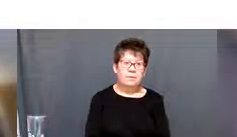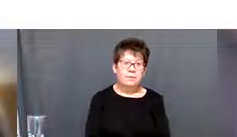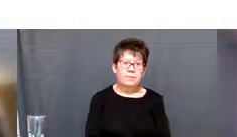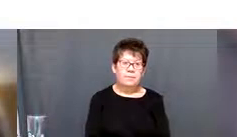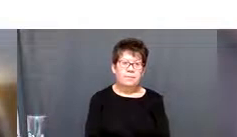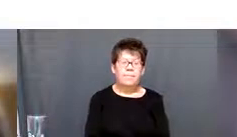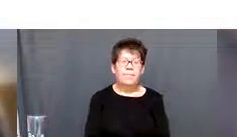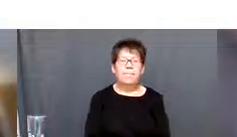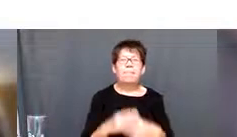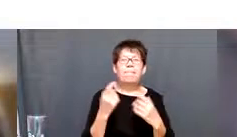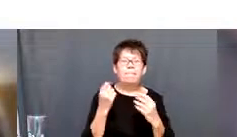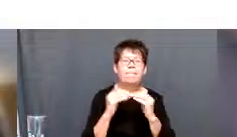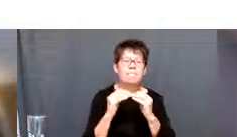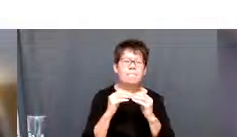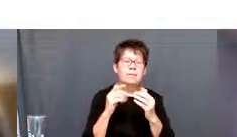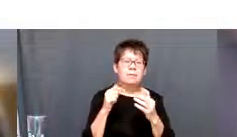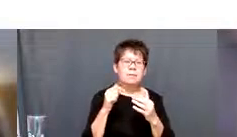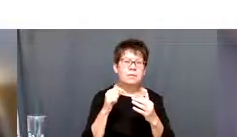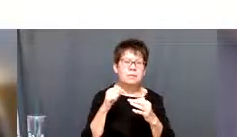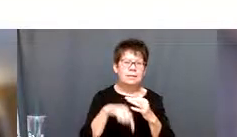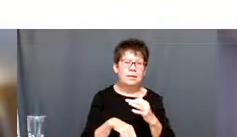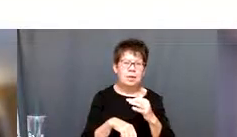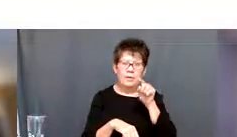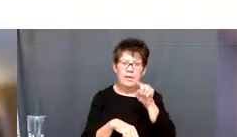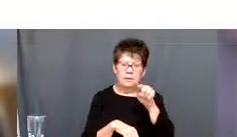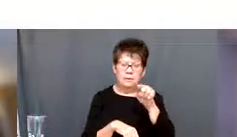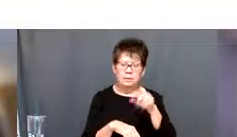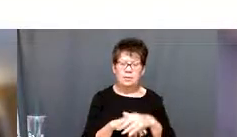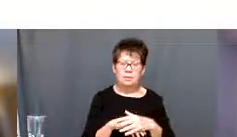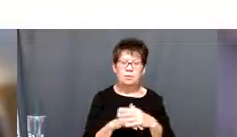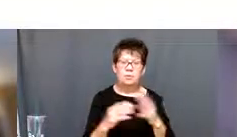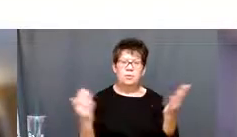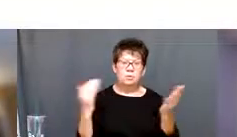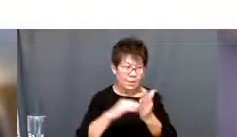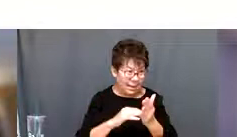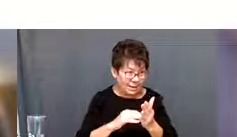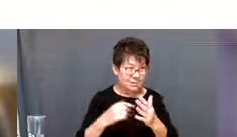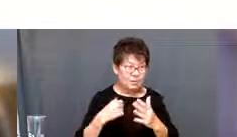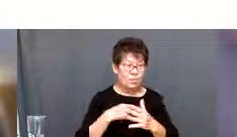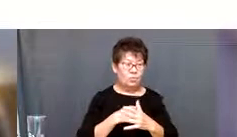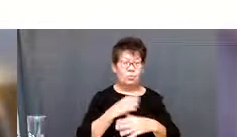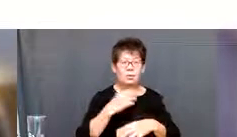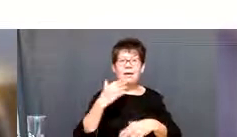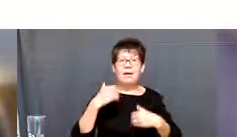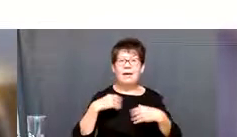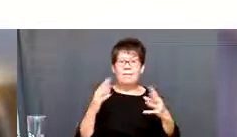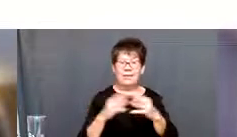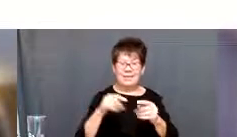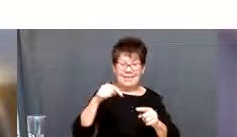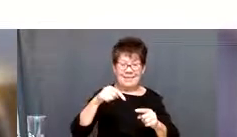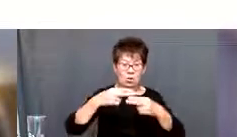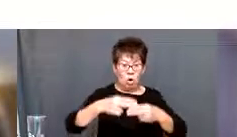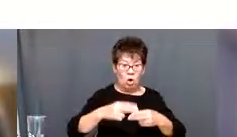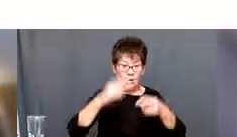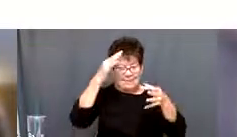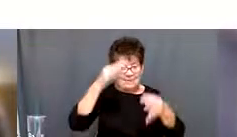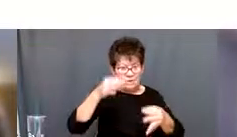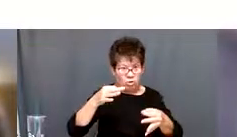We'll go into a little bit more detail into this one. Once again, so we're going to have a meeting. It's called a decision meeting, but I do want to